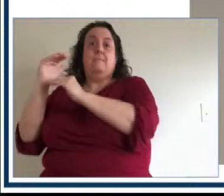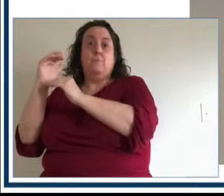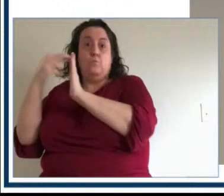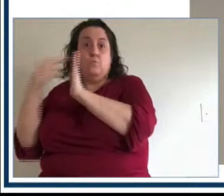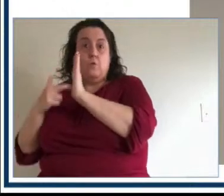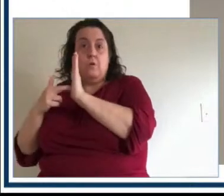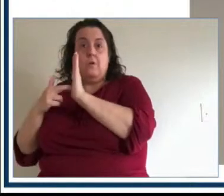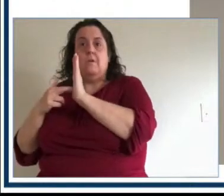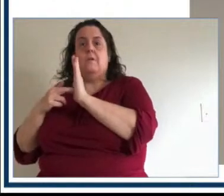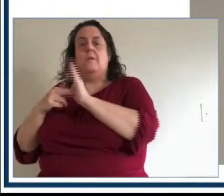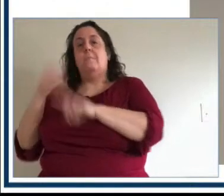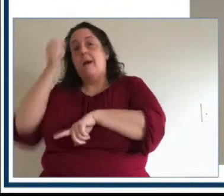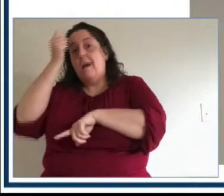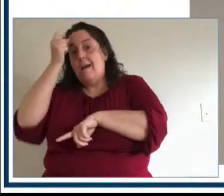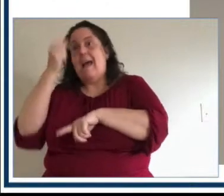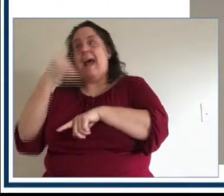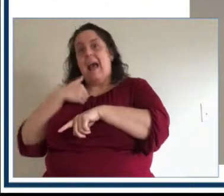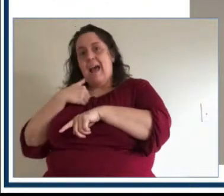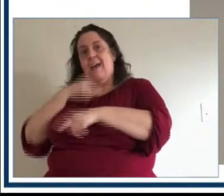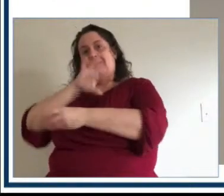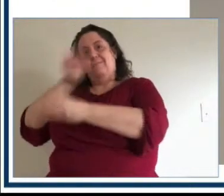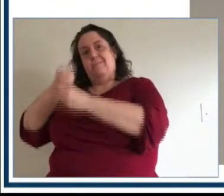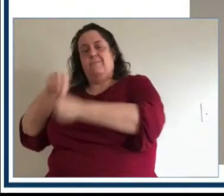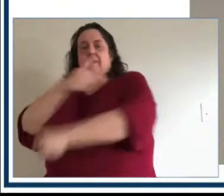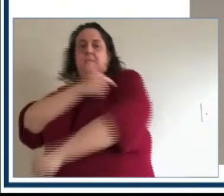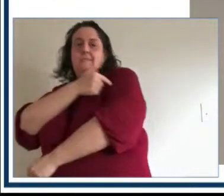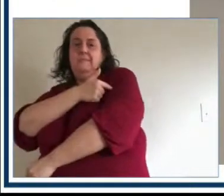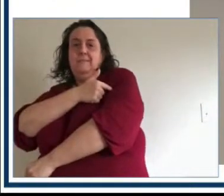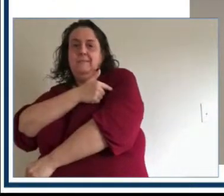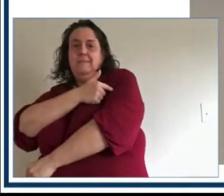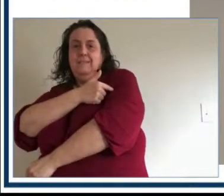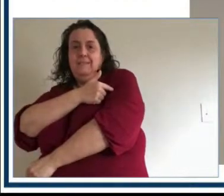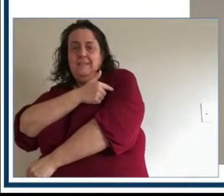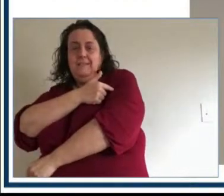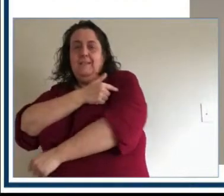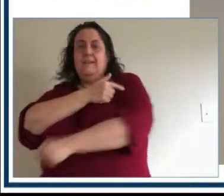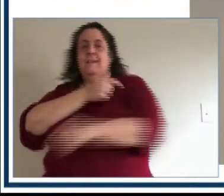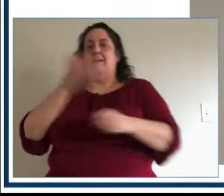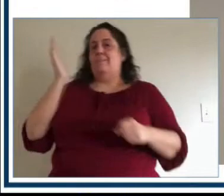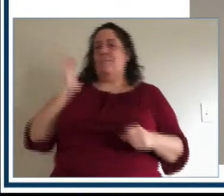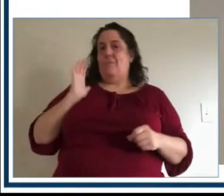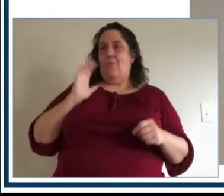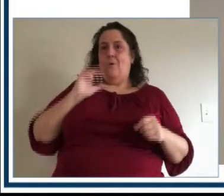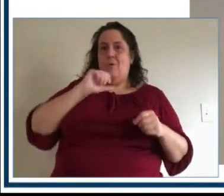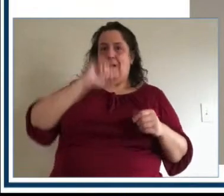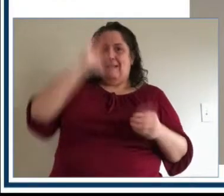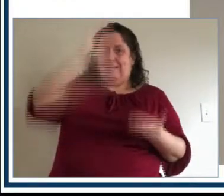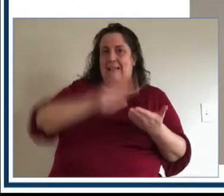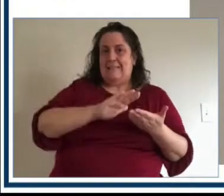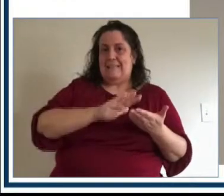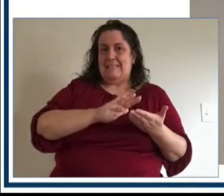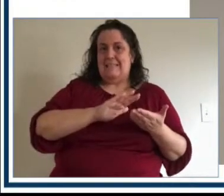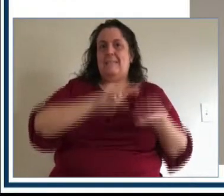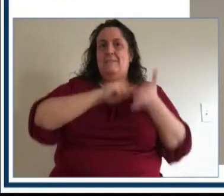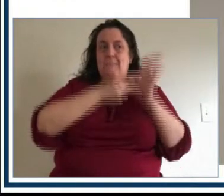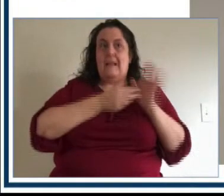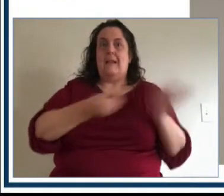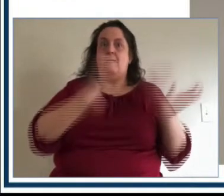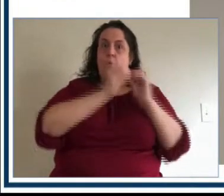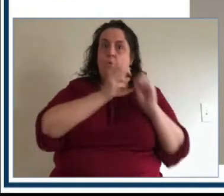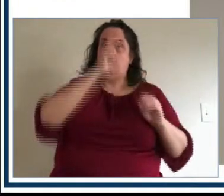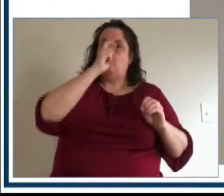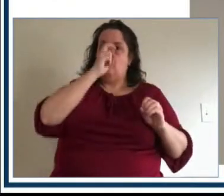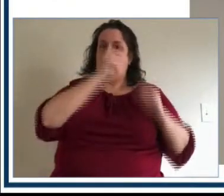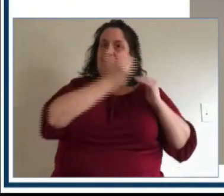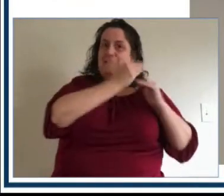of protection, we don't need to have those very tight restrictions. But and also with the we're not trying to